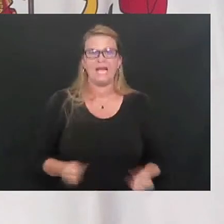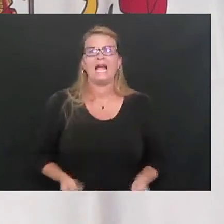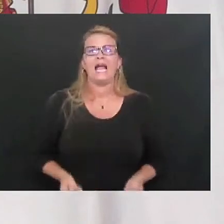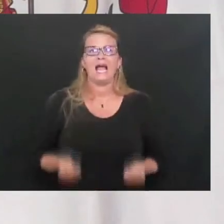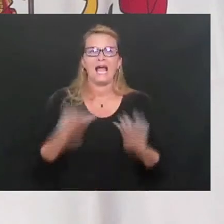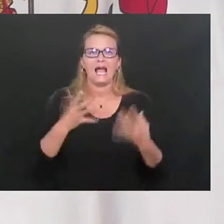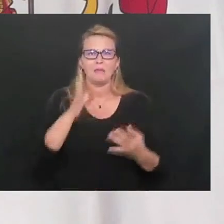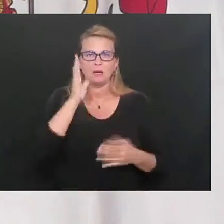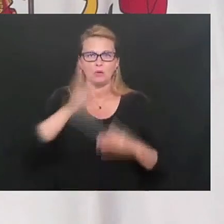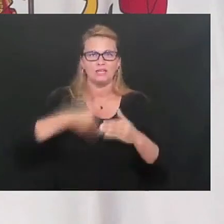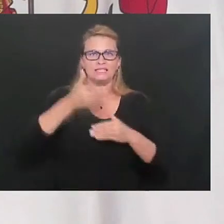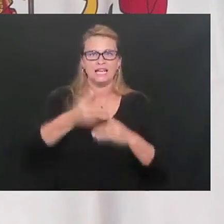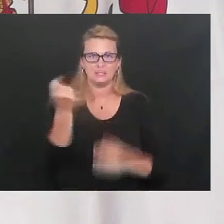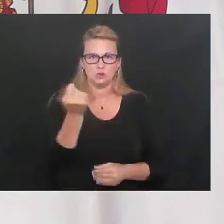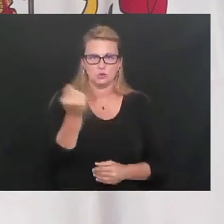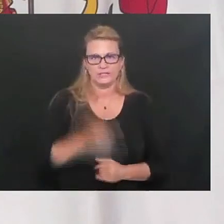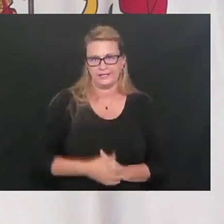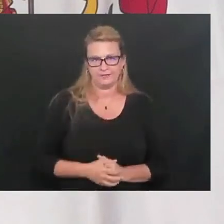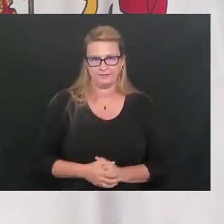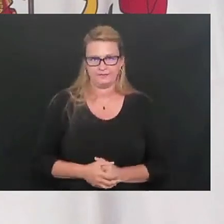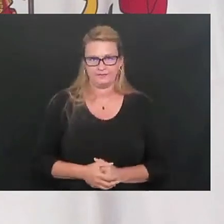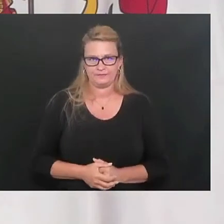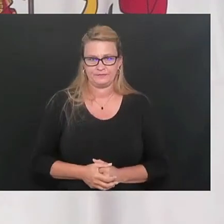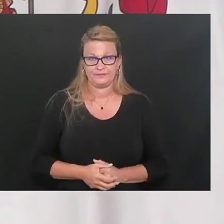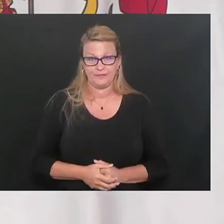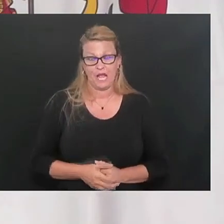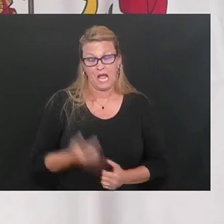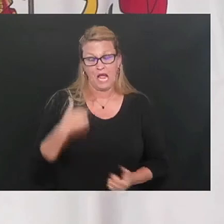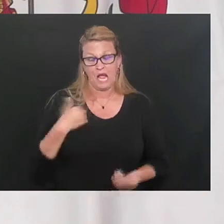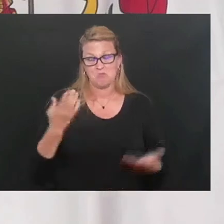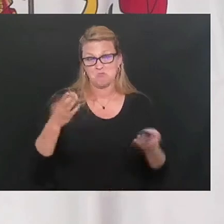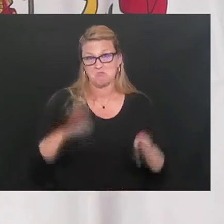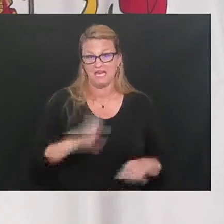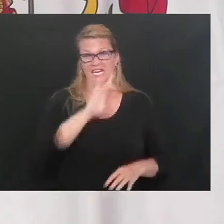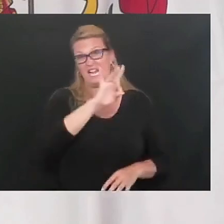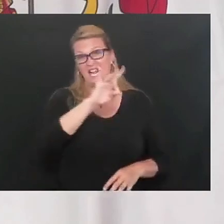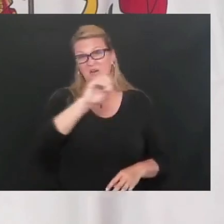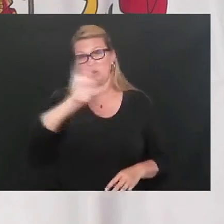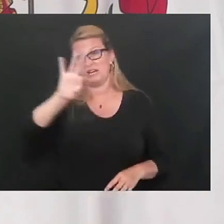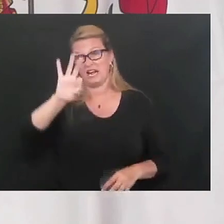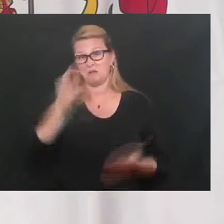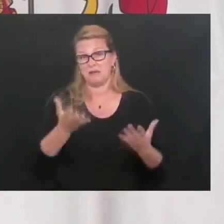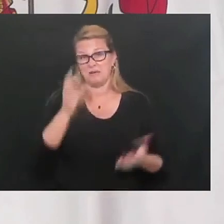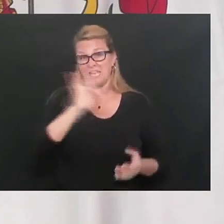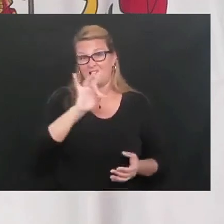on next Tuesday? I'm betting it'll be 8 or 9.